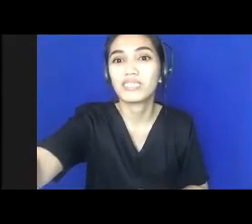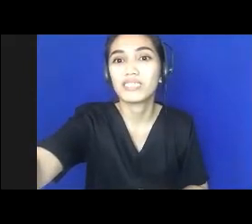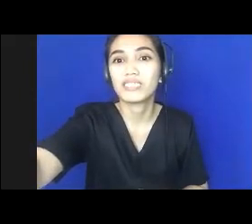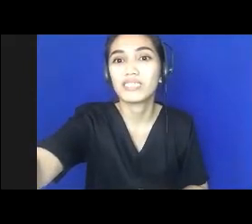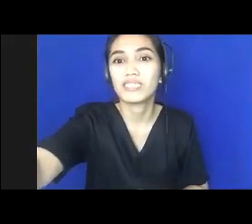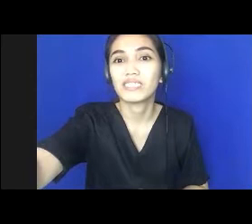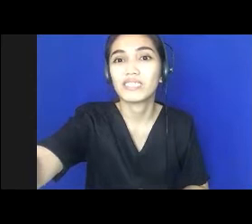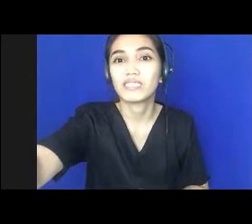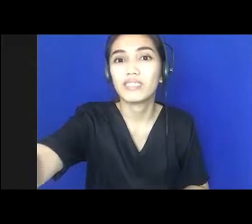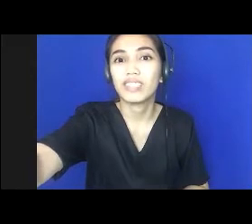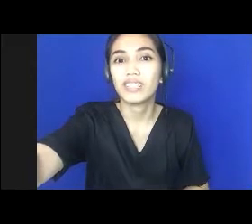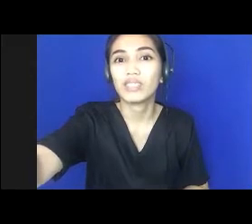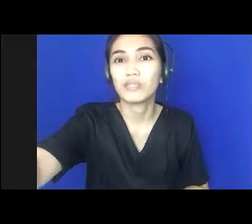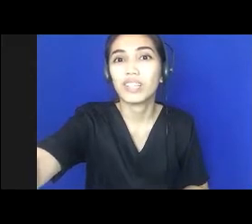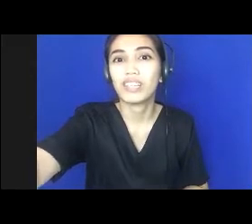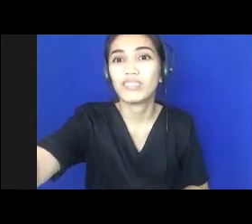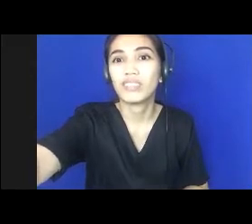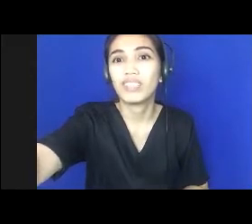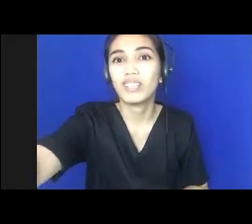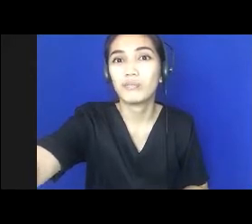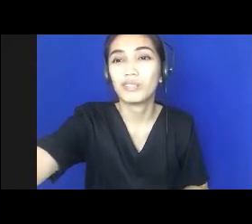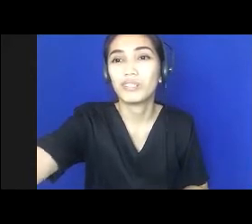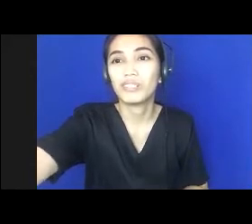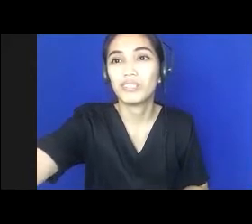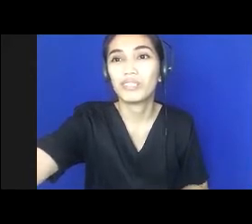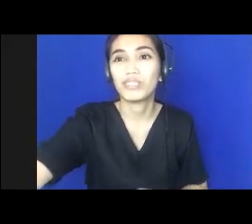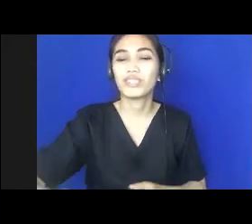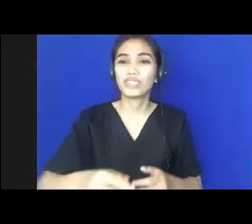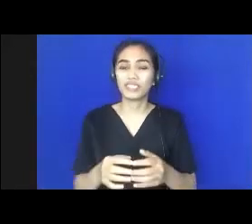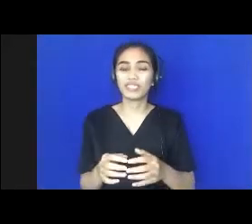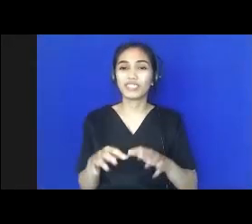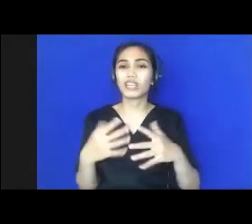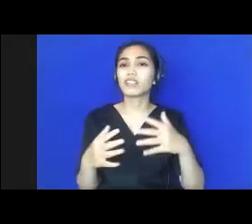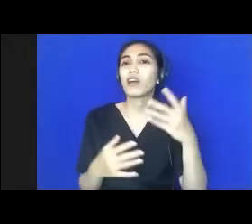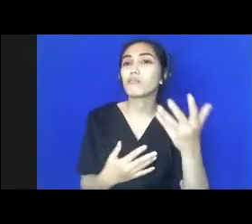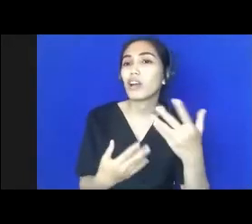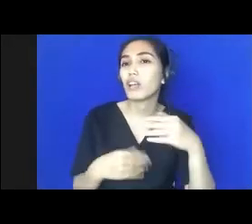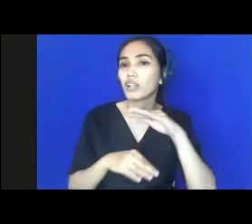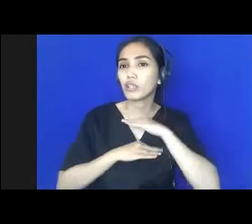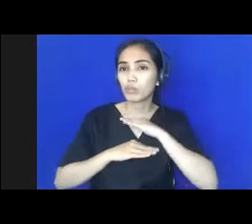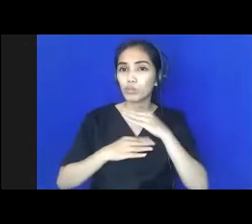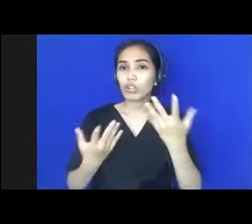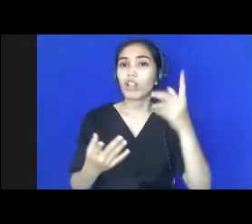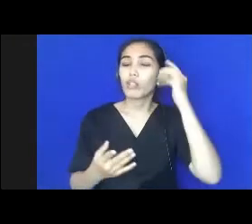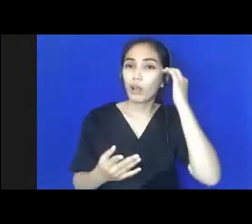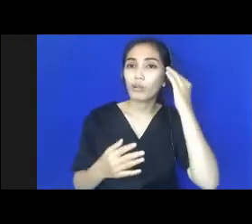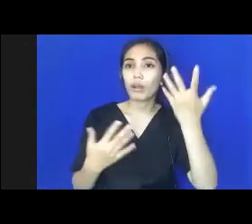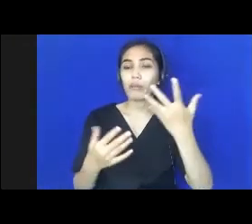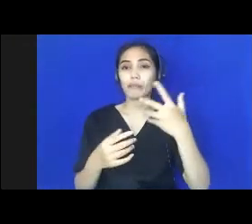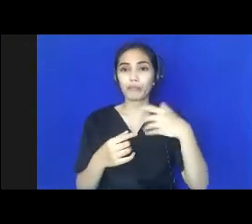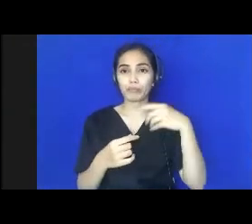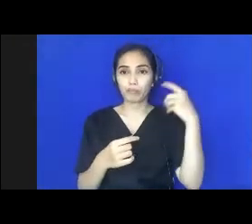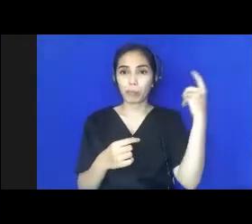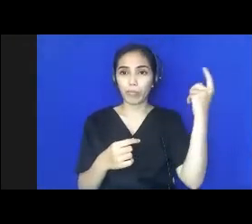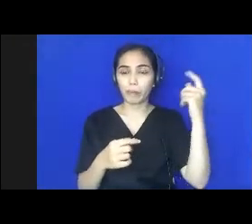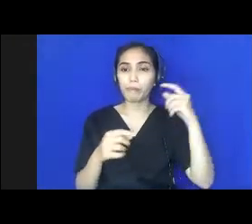efforts of successful programs like Mitra Youth and BISA? Well, in many places, district governments